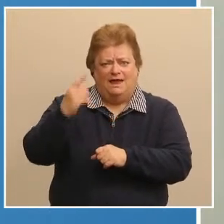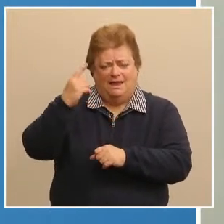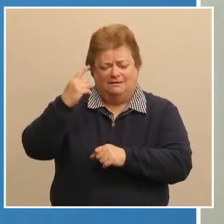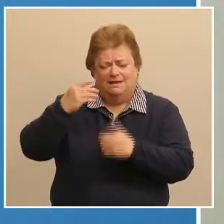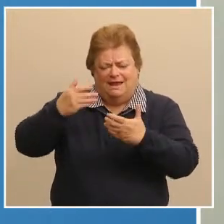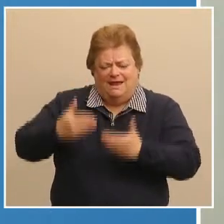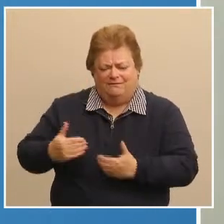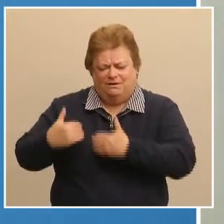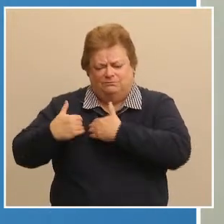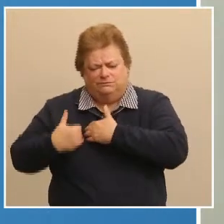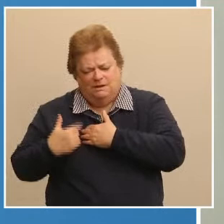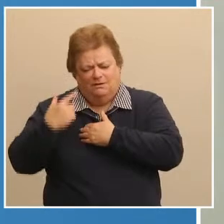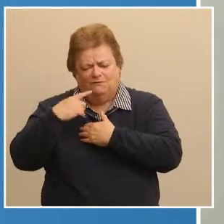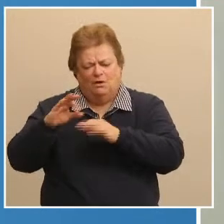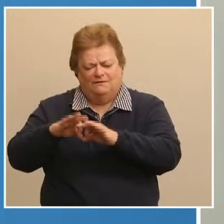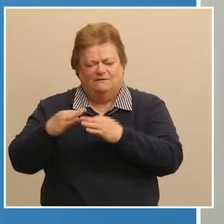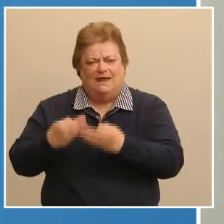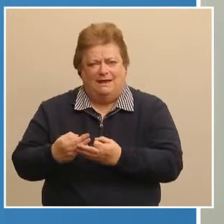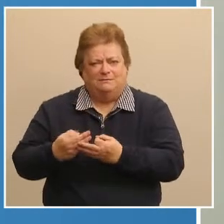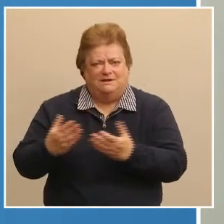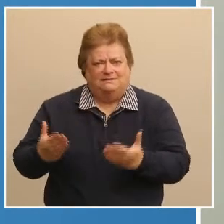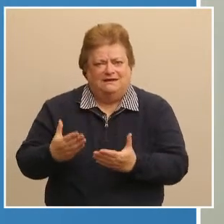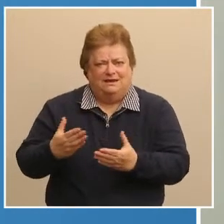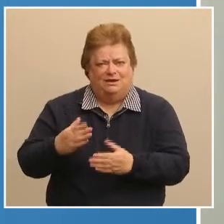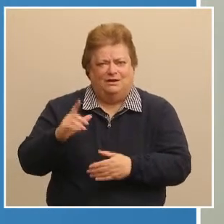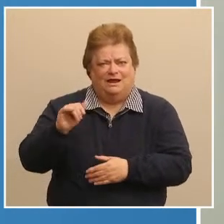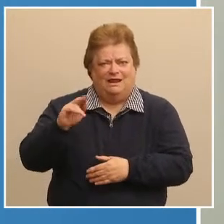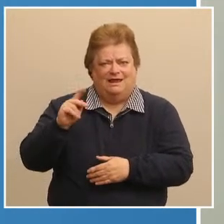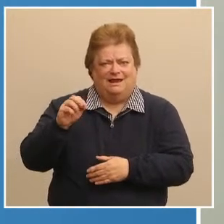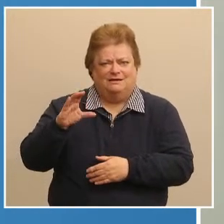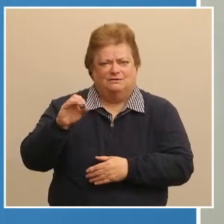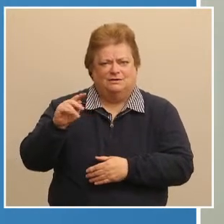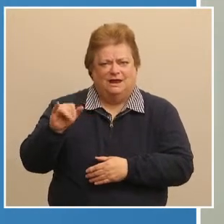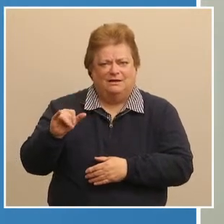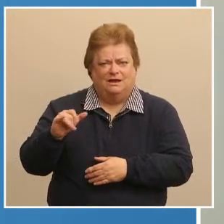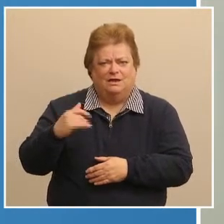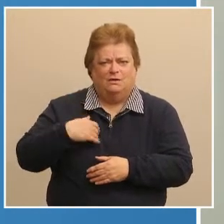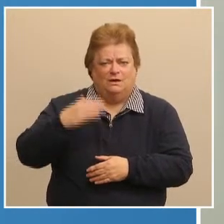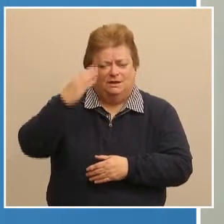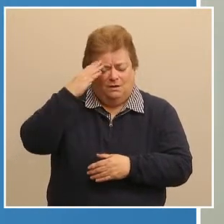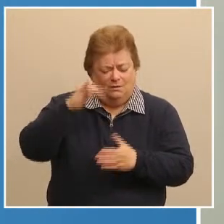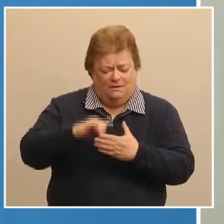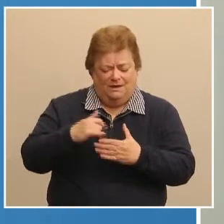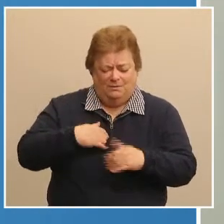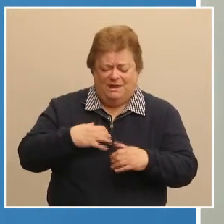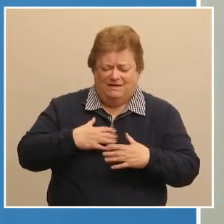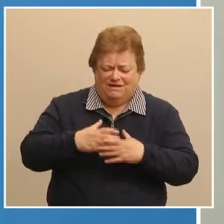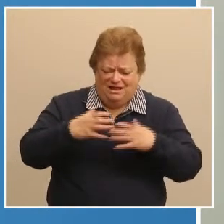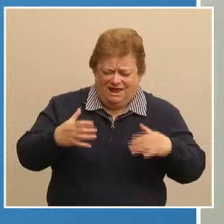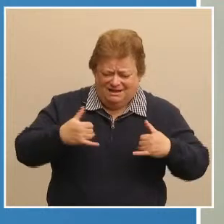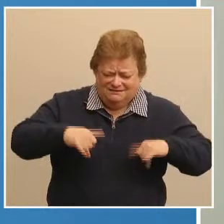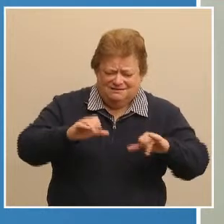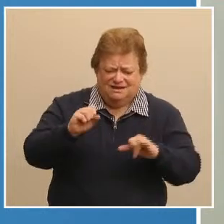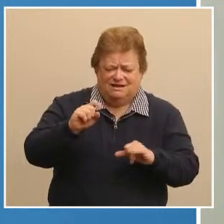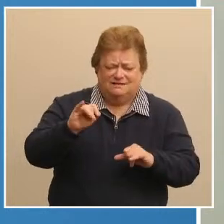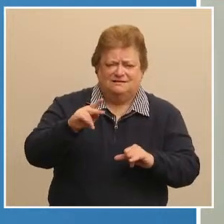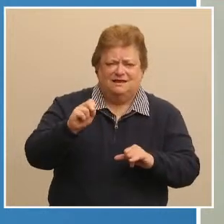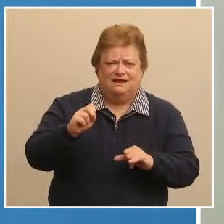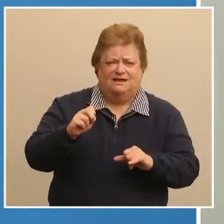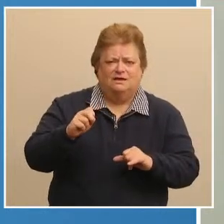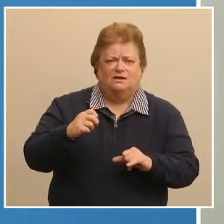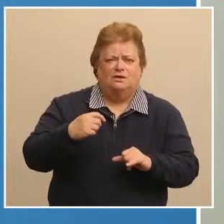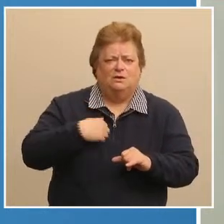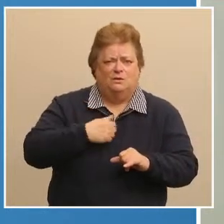County home. Knowing how much has been and continues to be at stake fuels our local response